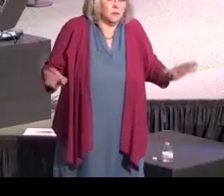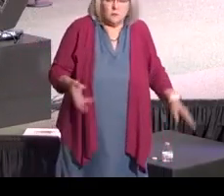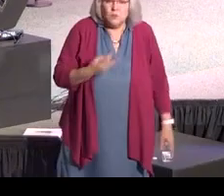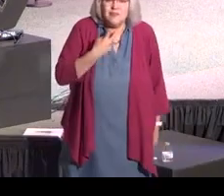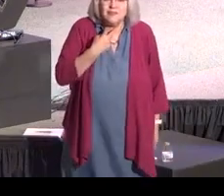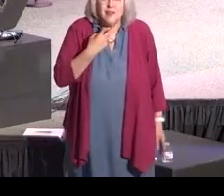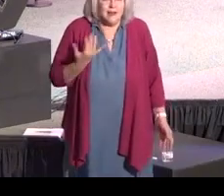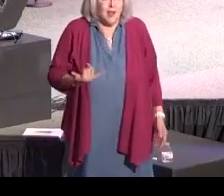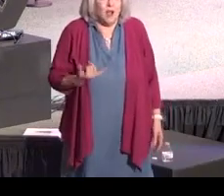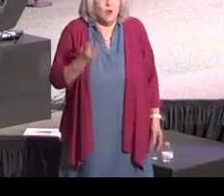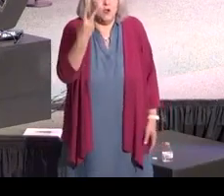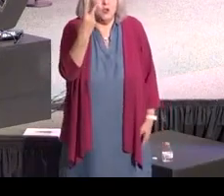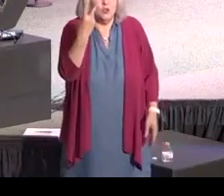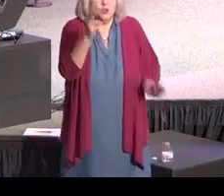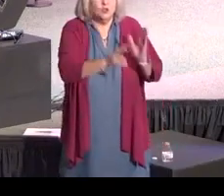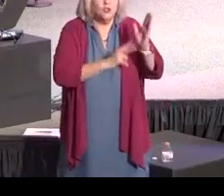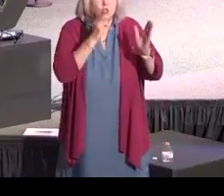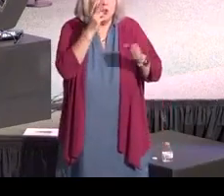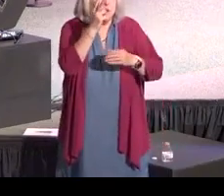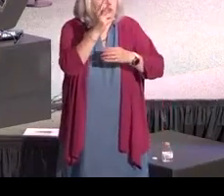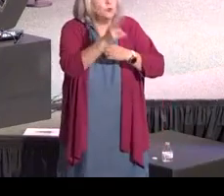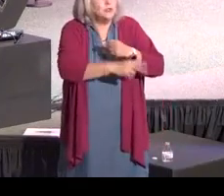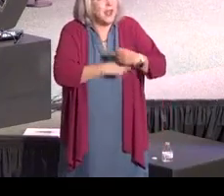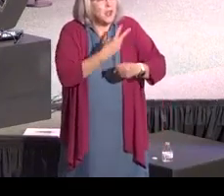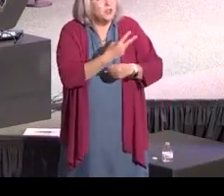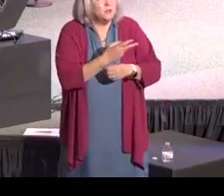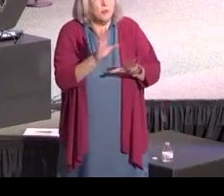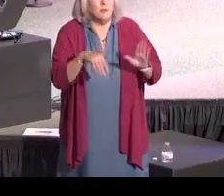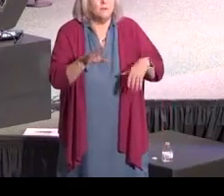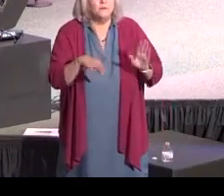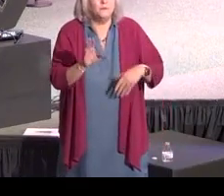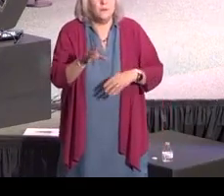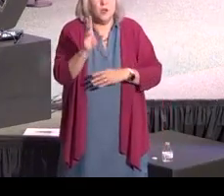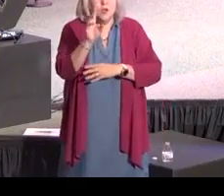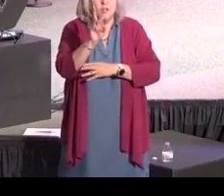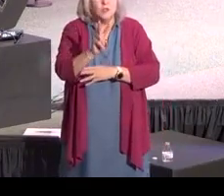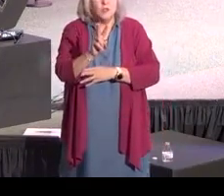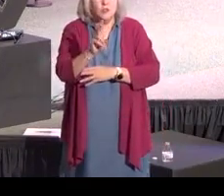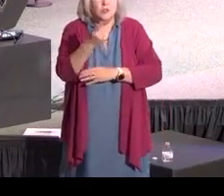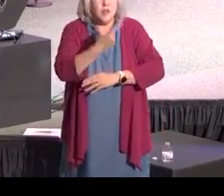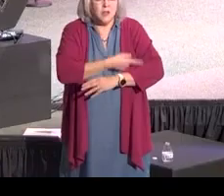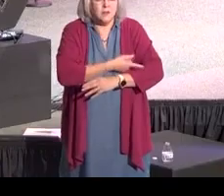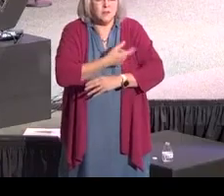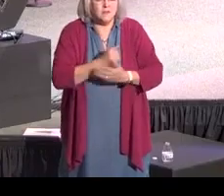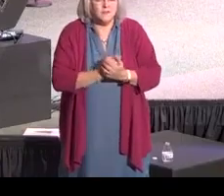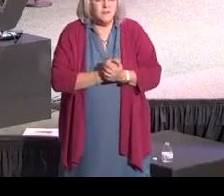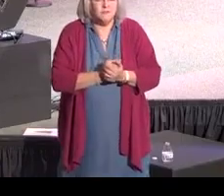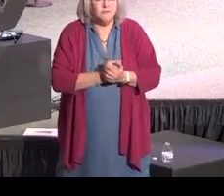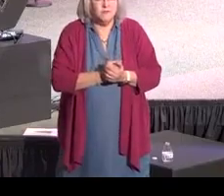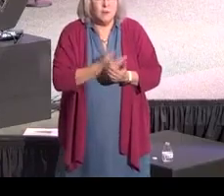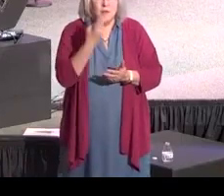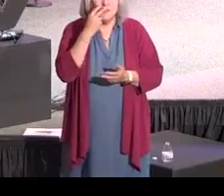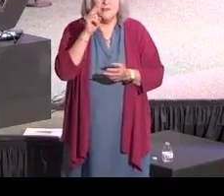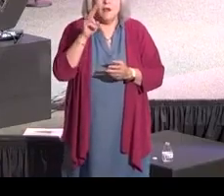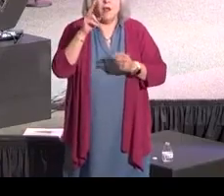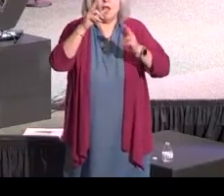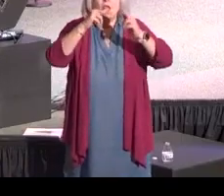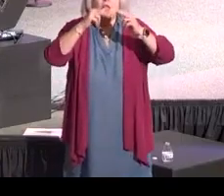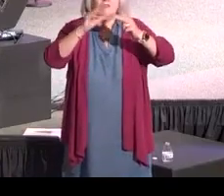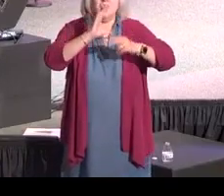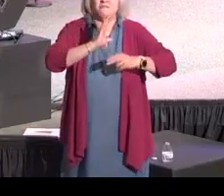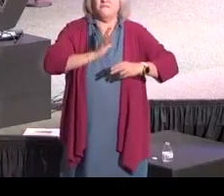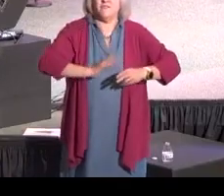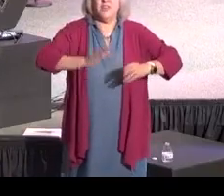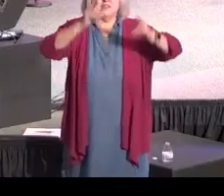stuck in that airport. And we thought, you know, we have a little bit of time. Let's run down and see the Eiffel Tower. We may never get back here. So we did. We